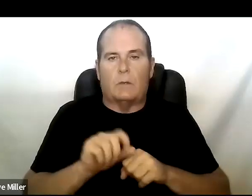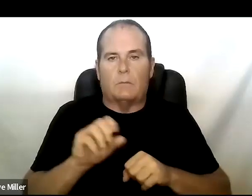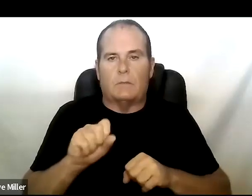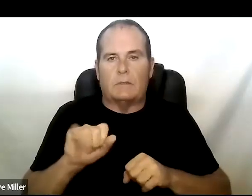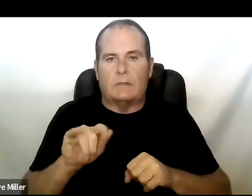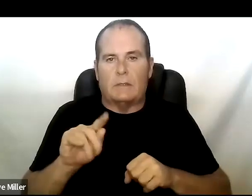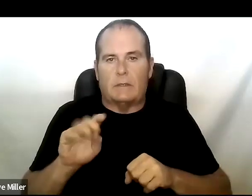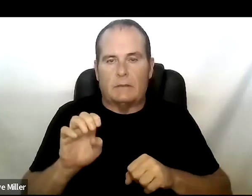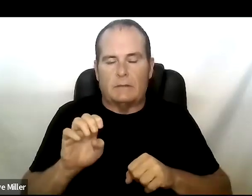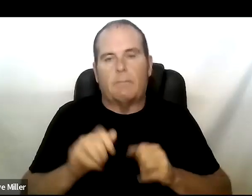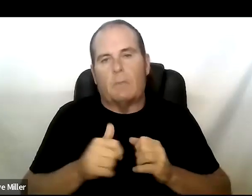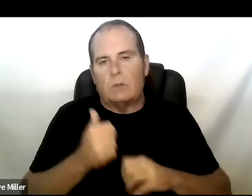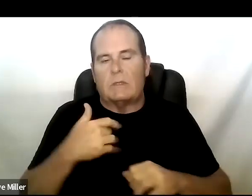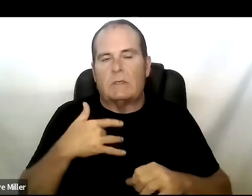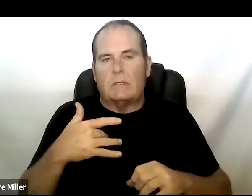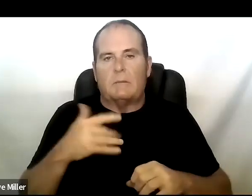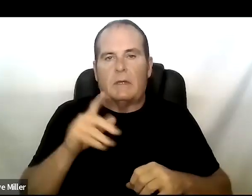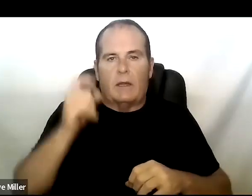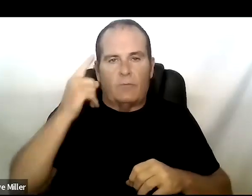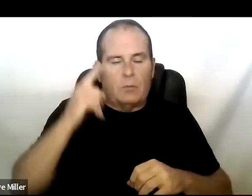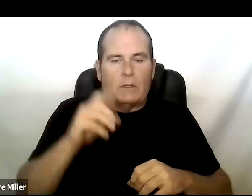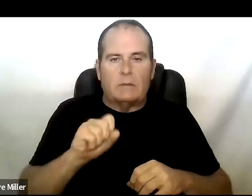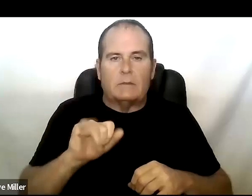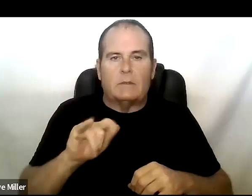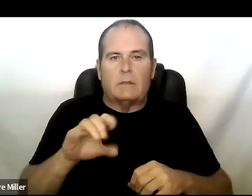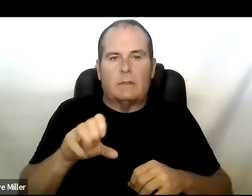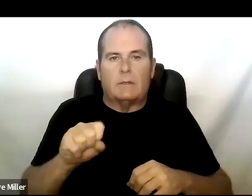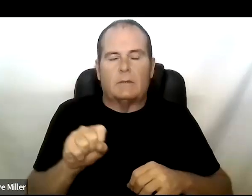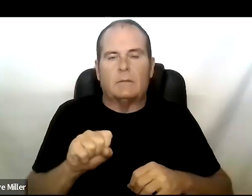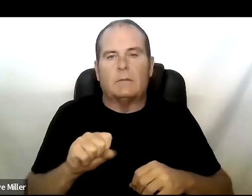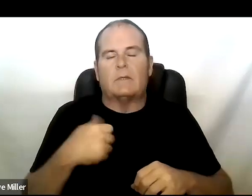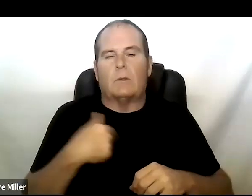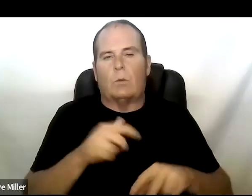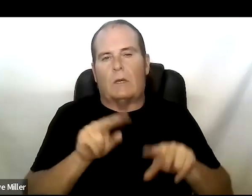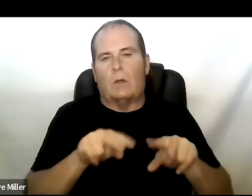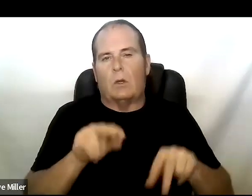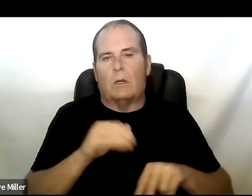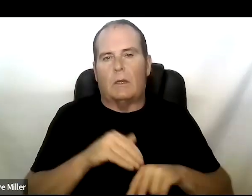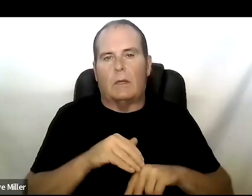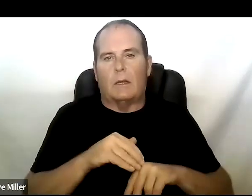government sites. And we look at